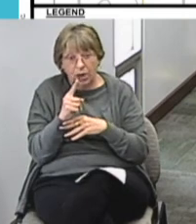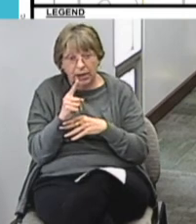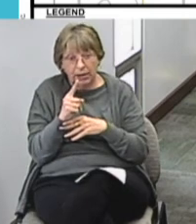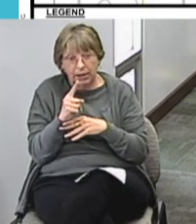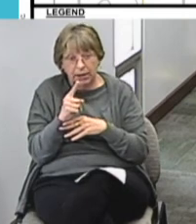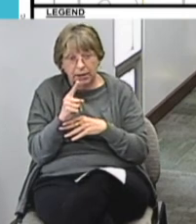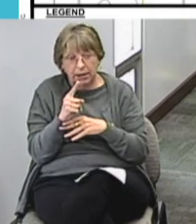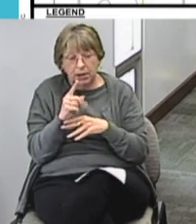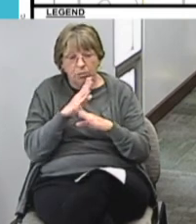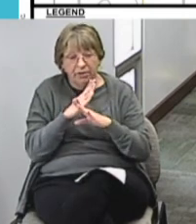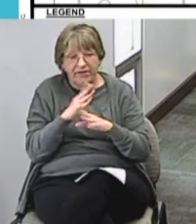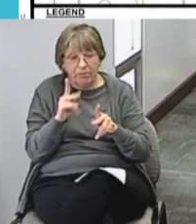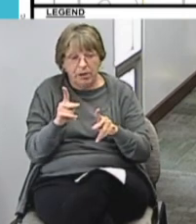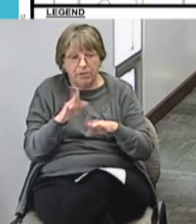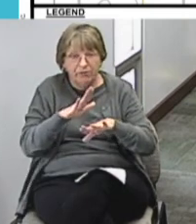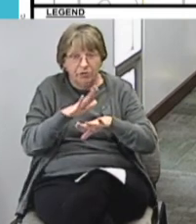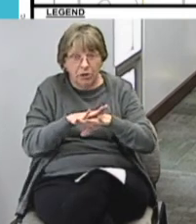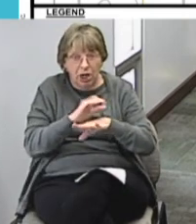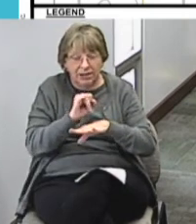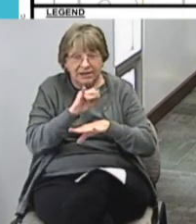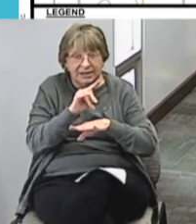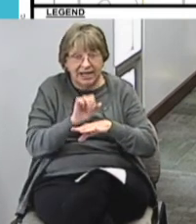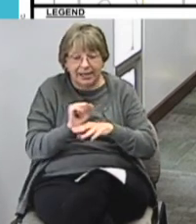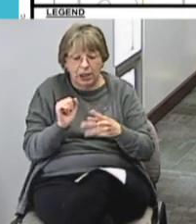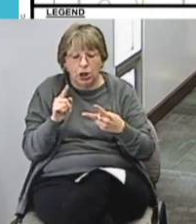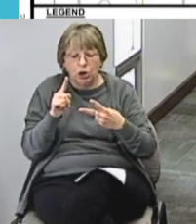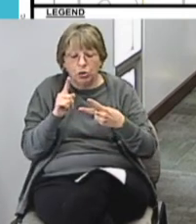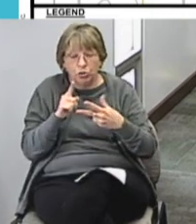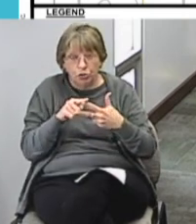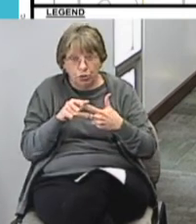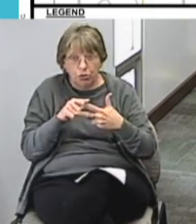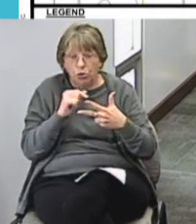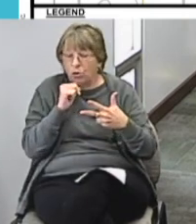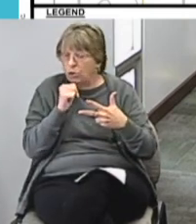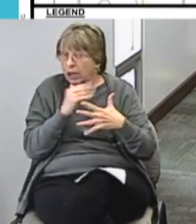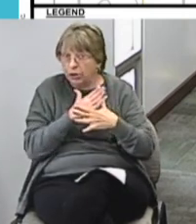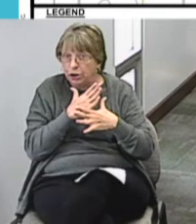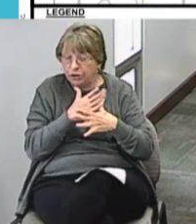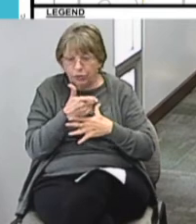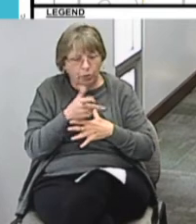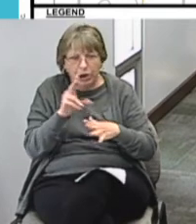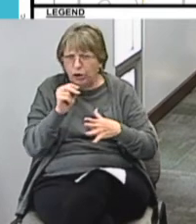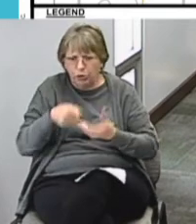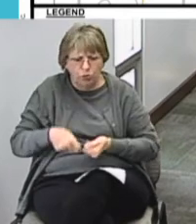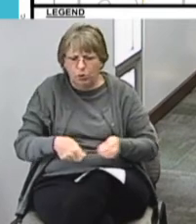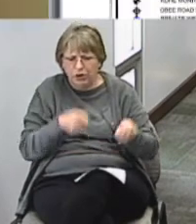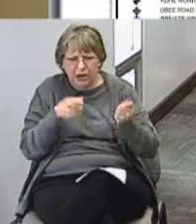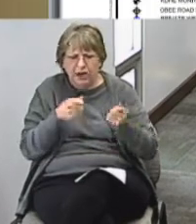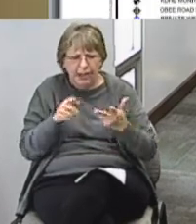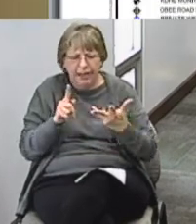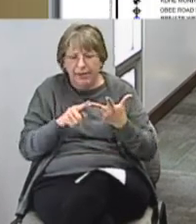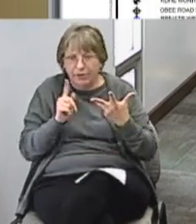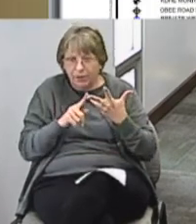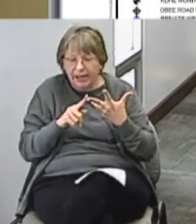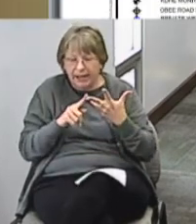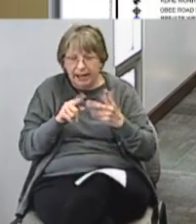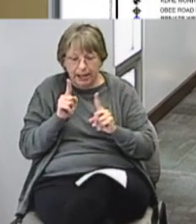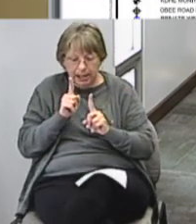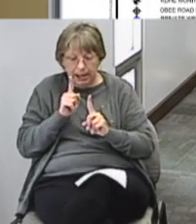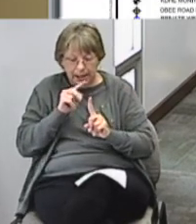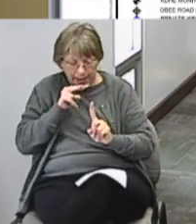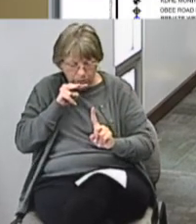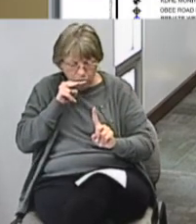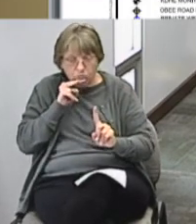of the site, 2, not to disturb the site, doing digging or things like that, and 3 is to monitor the